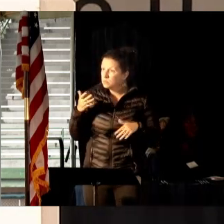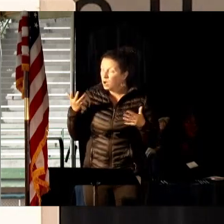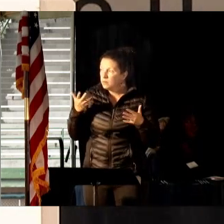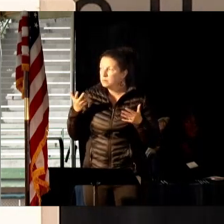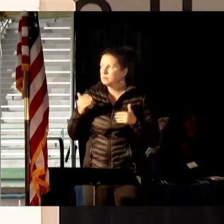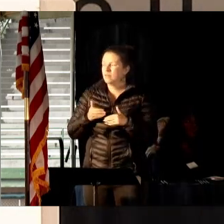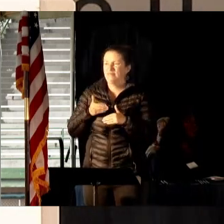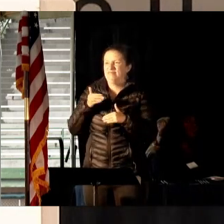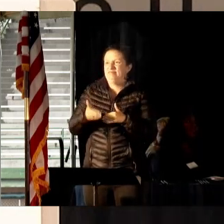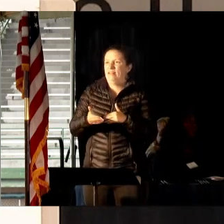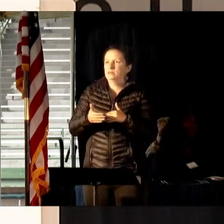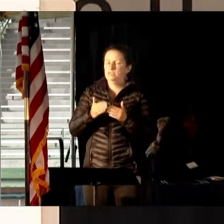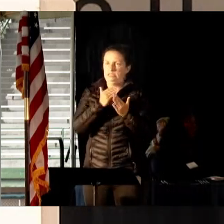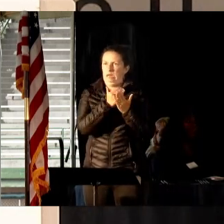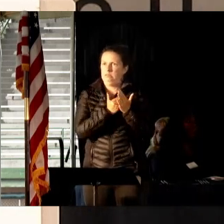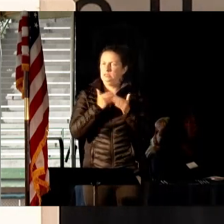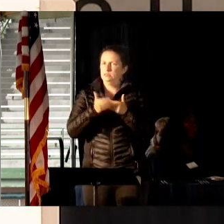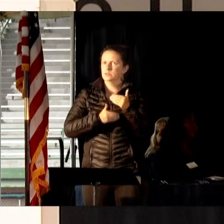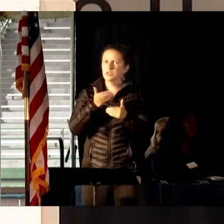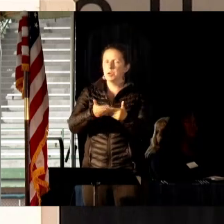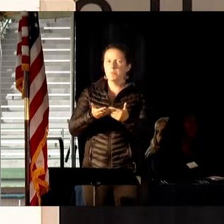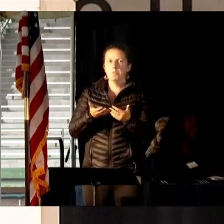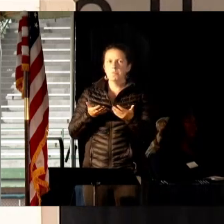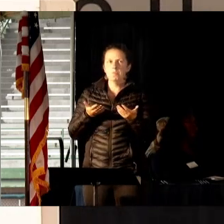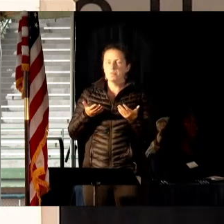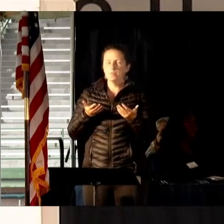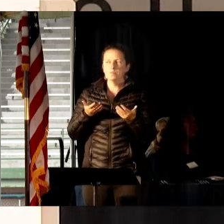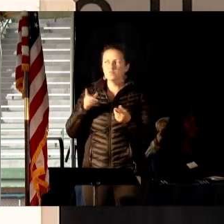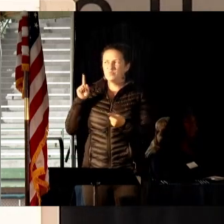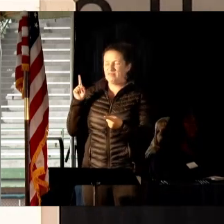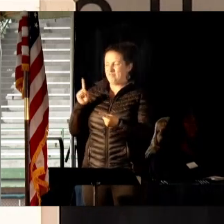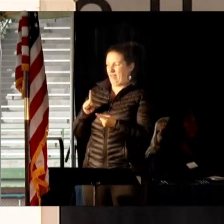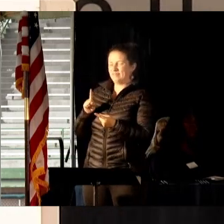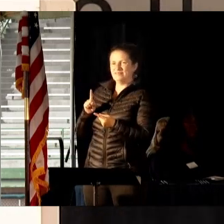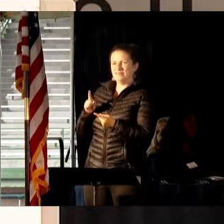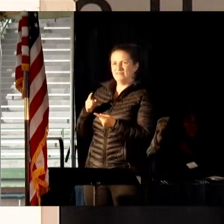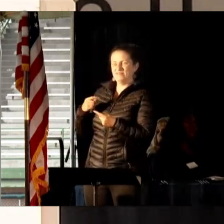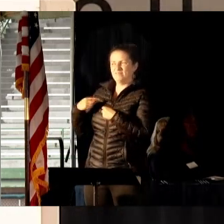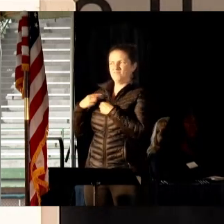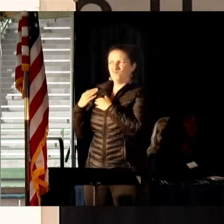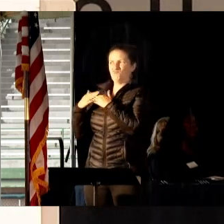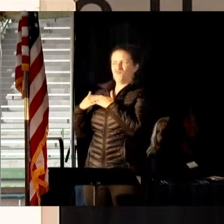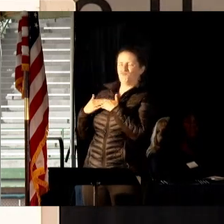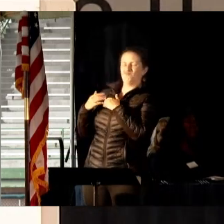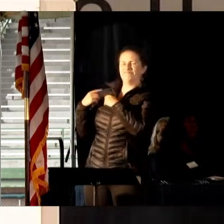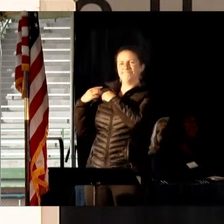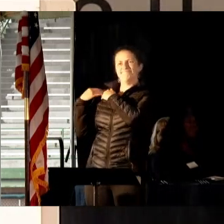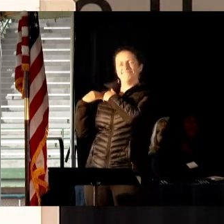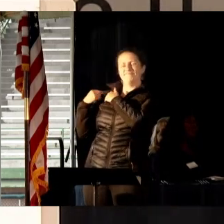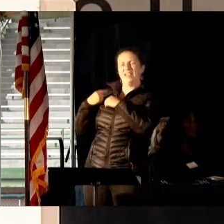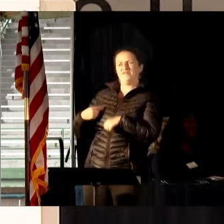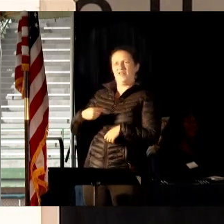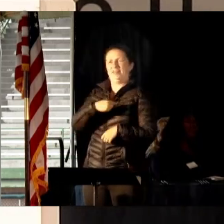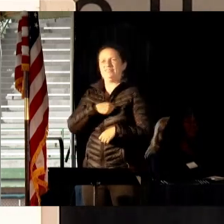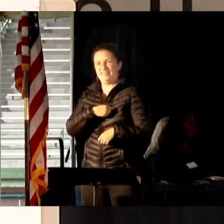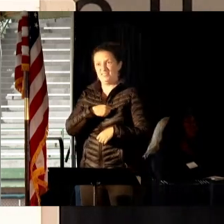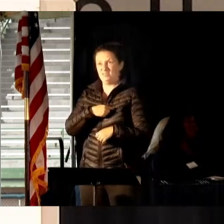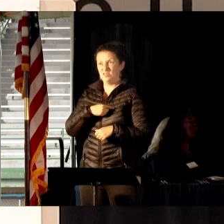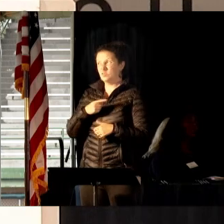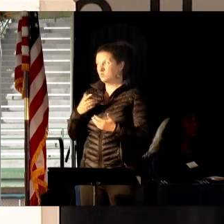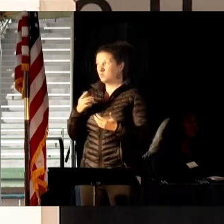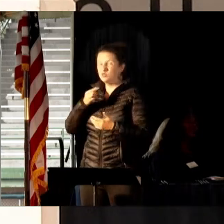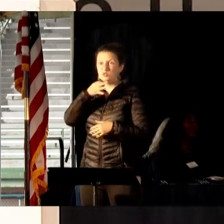step didn't include us as much. It was time to not only move on, but to start to take a look at what we would leave